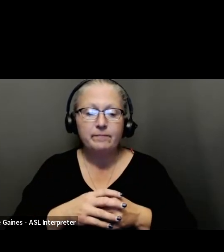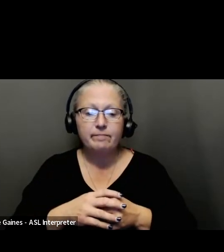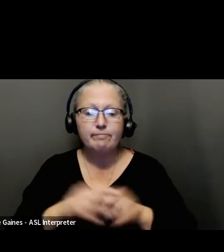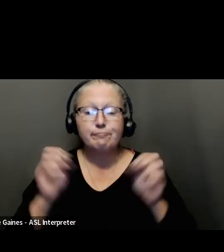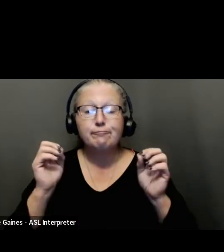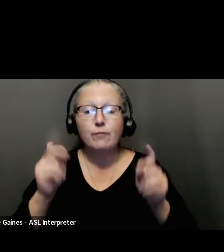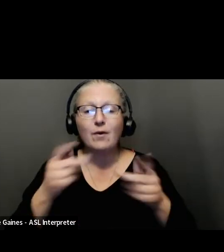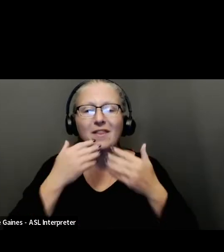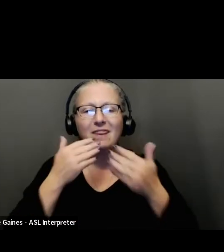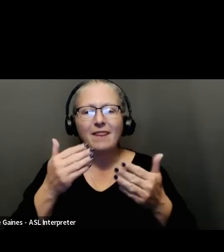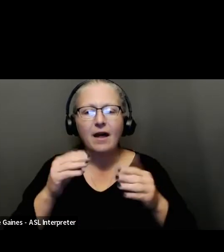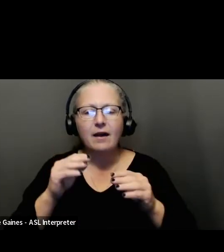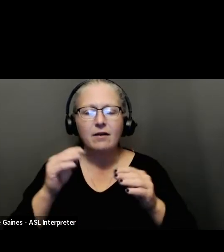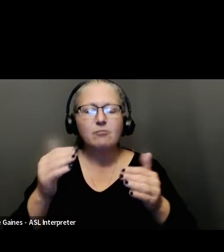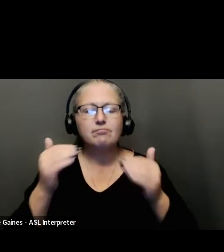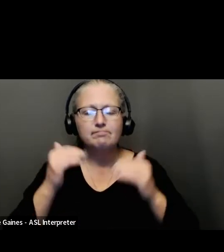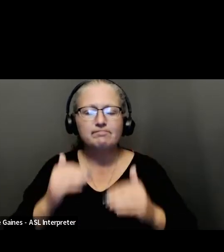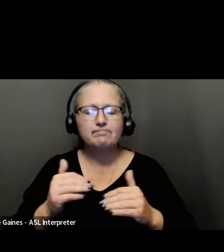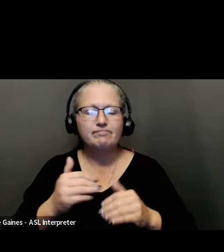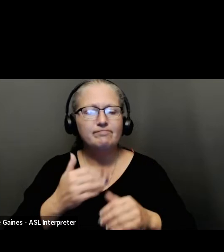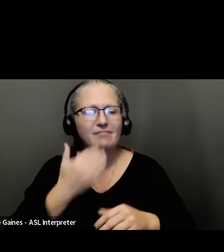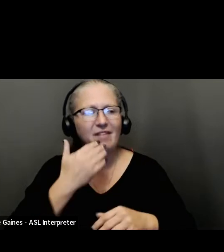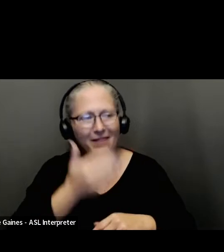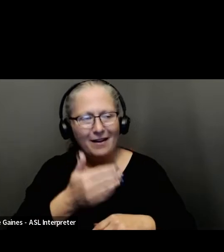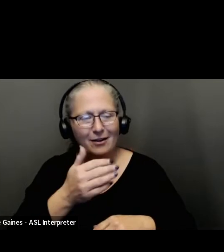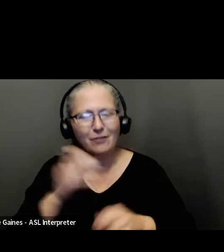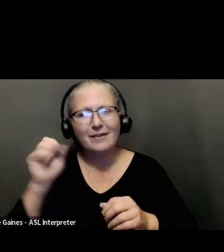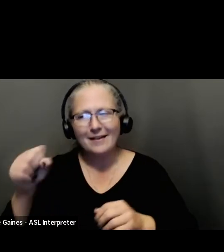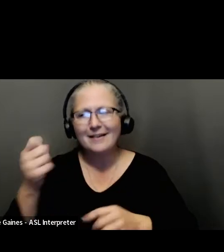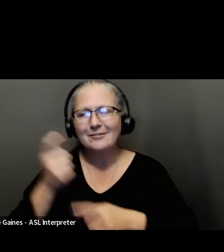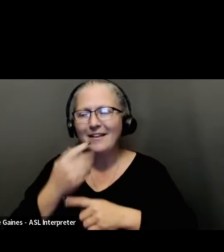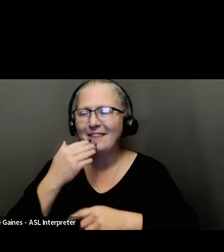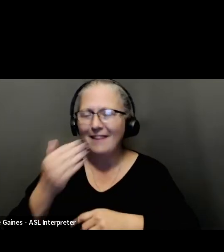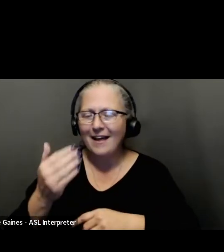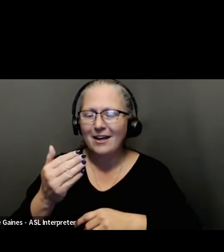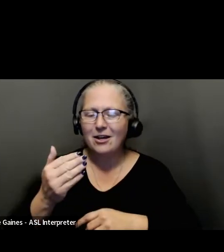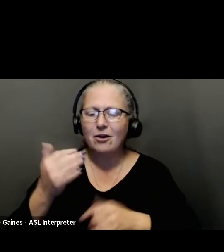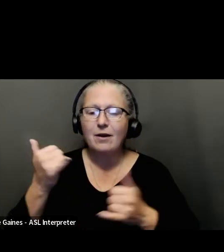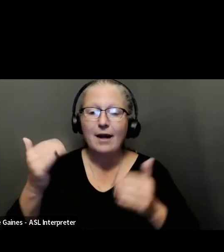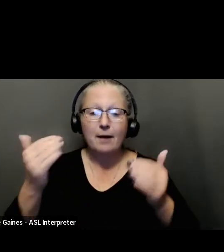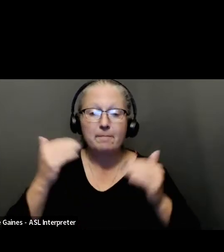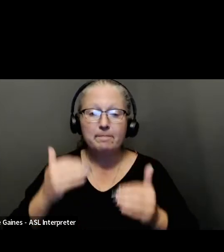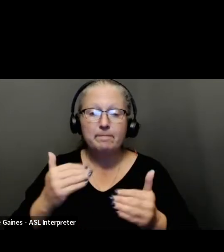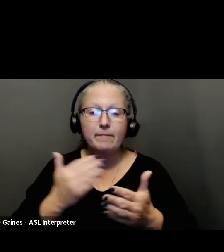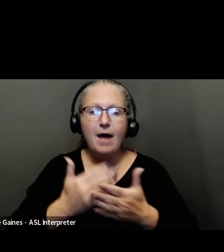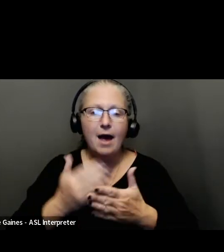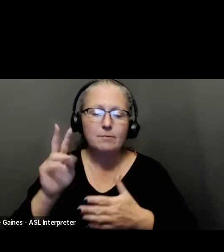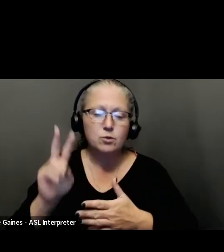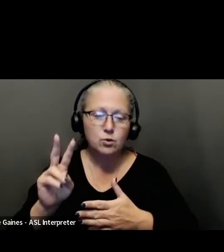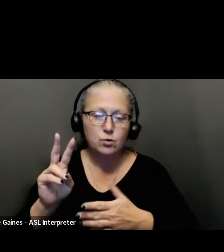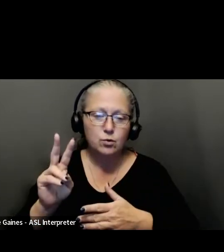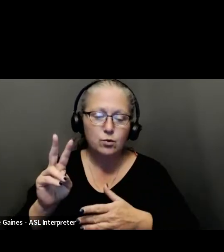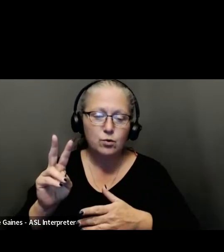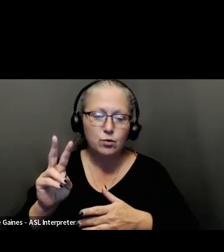Okay, thank you. We'll move on. Thank you. Thank you for that. Yeah, thank you for that. Oh, I'll go on to item 2.